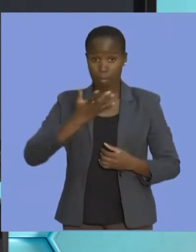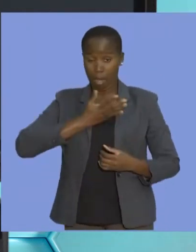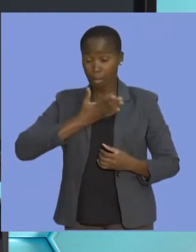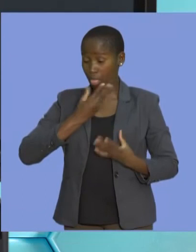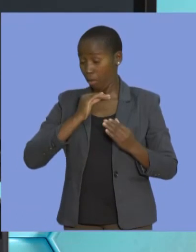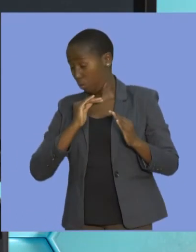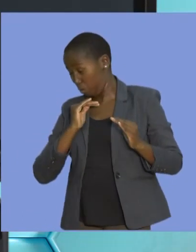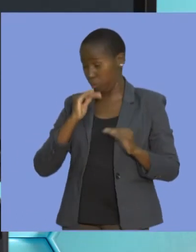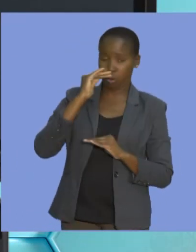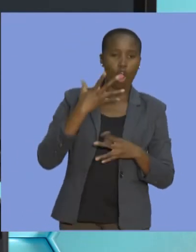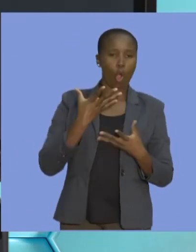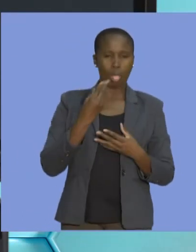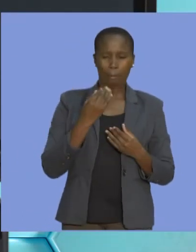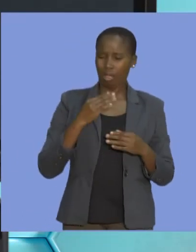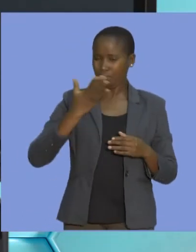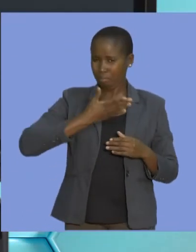don't affect standard deviation?